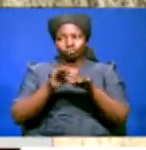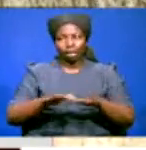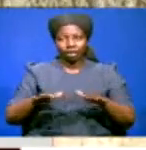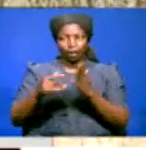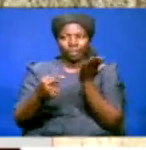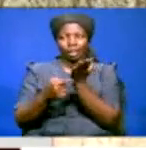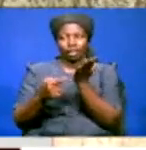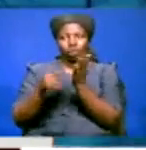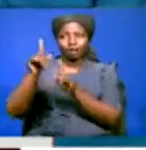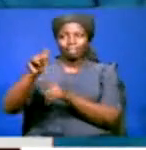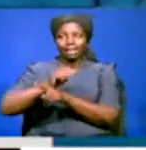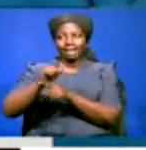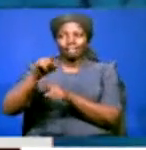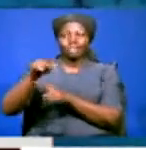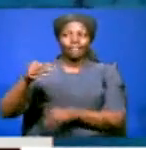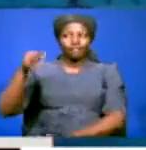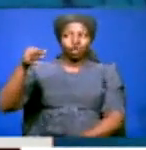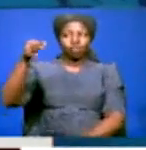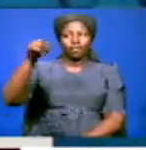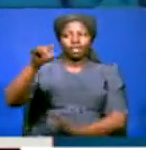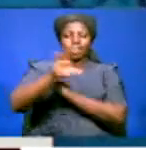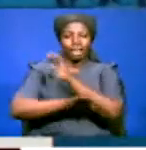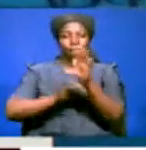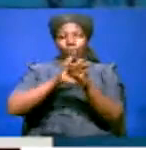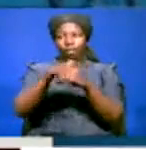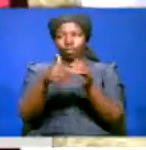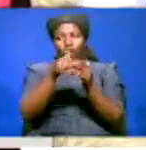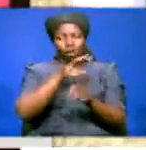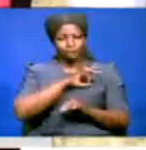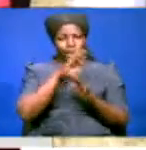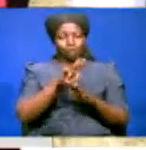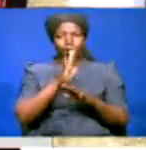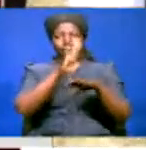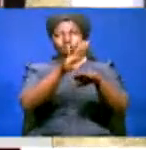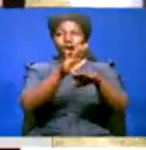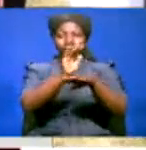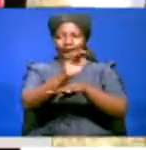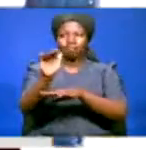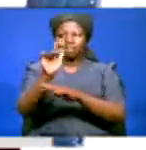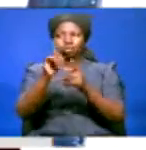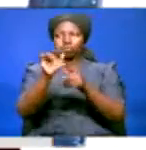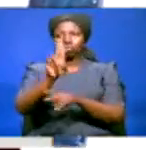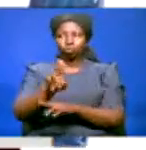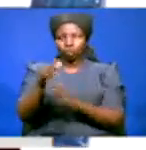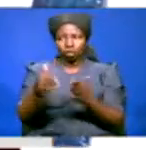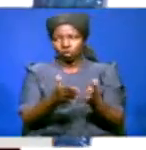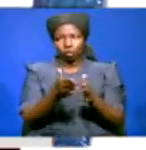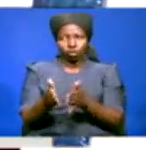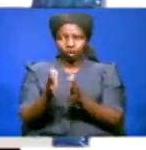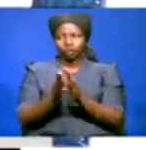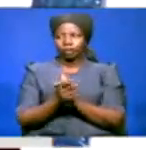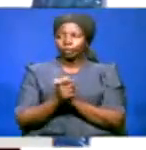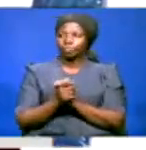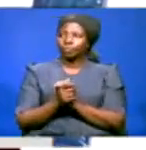future of this country. With all scholarship beneficiaries being called upon to maximize the scholarship opportunity. Unatatizika utatoa